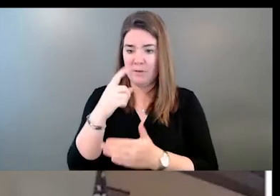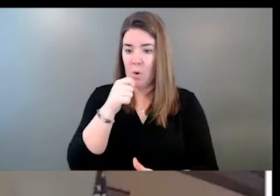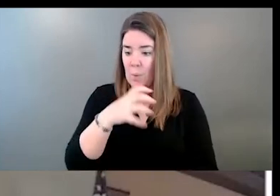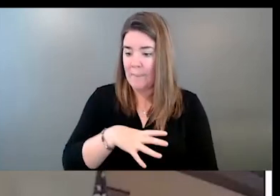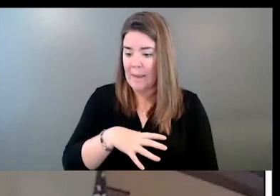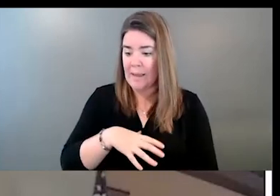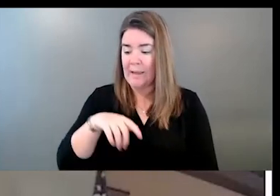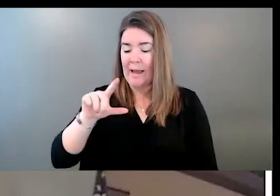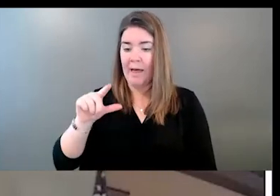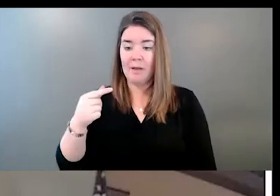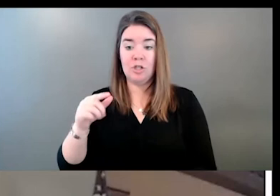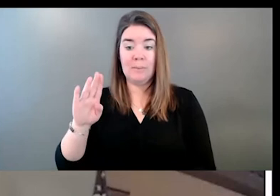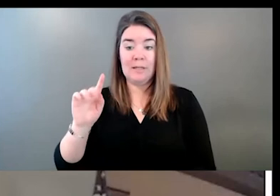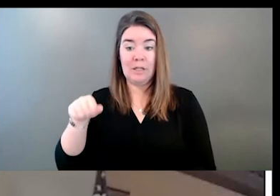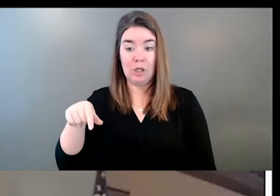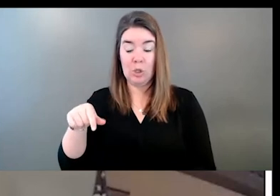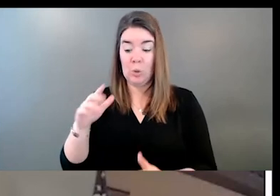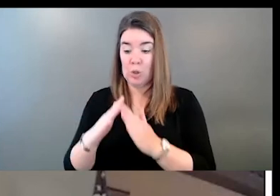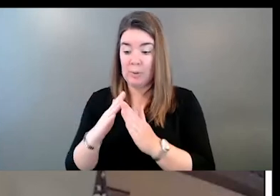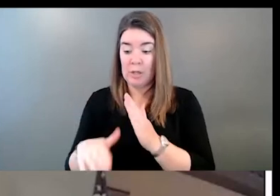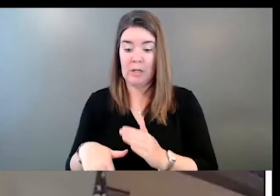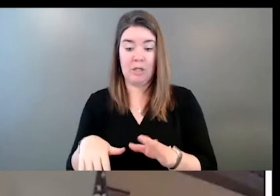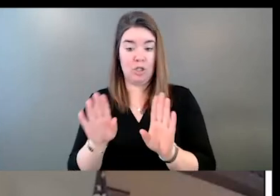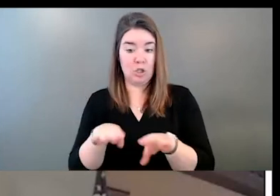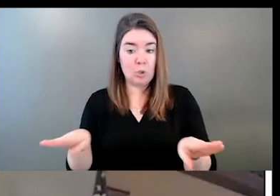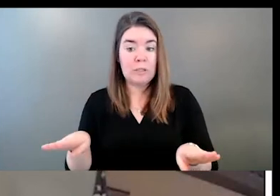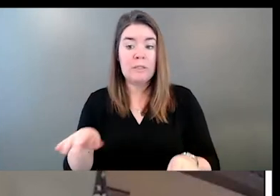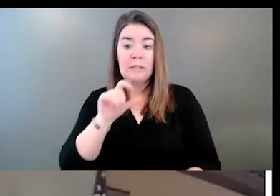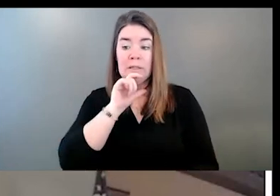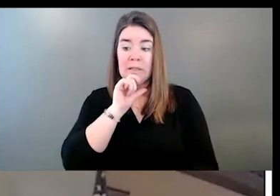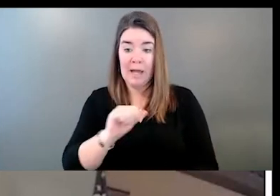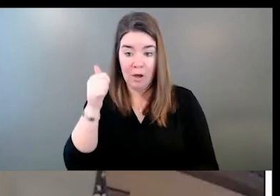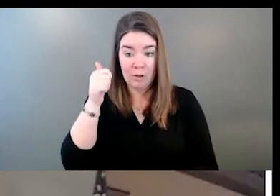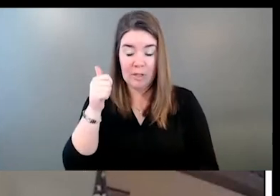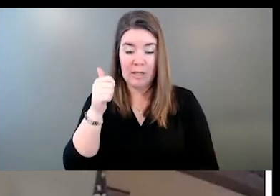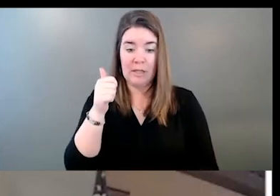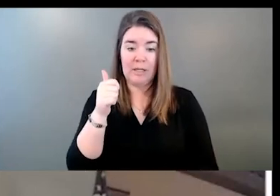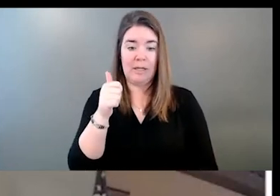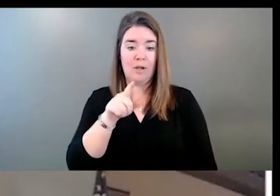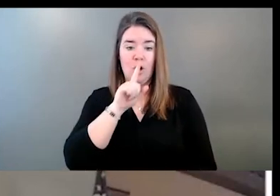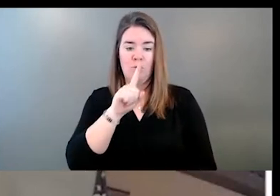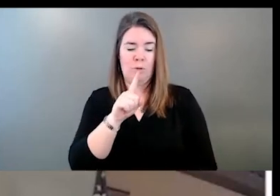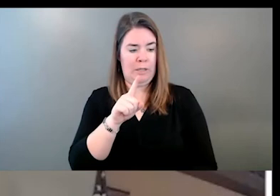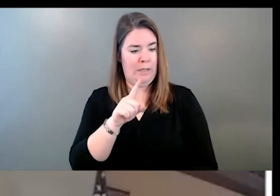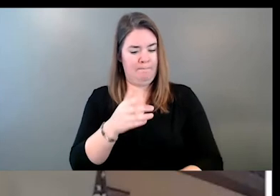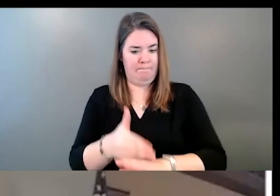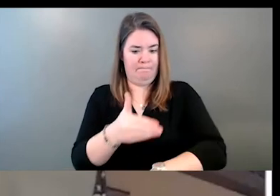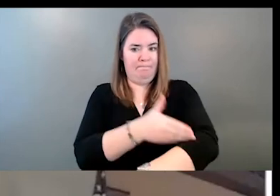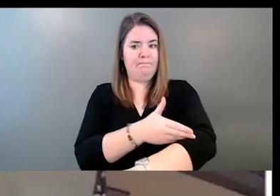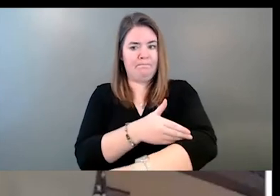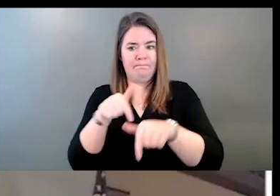children, people with disabilities, and of course, for making Ohio a better place for survivors of domestic